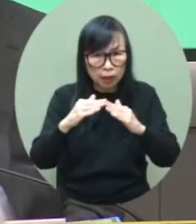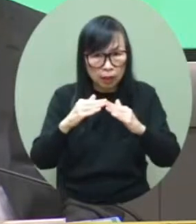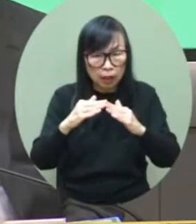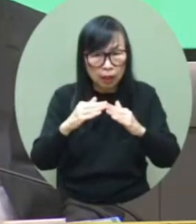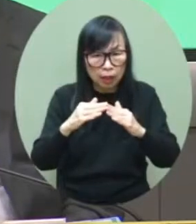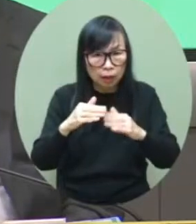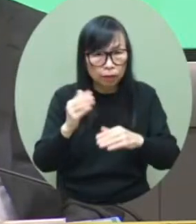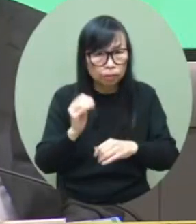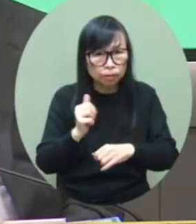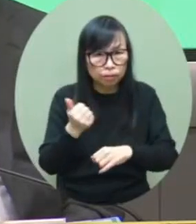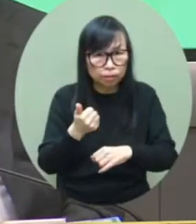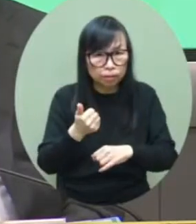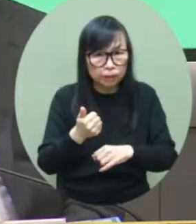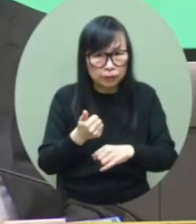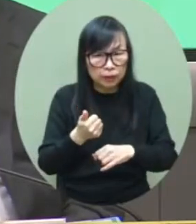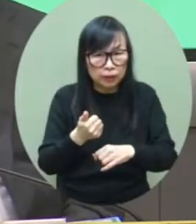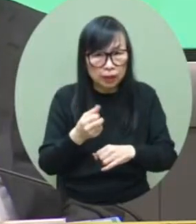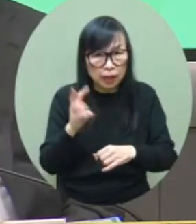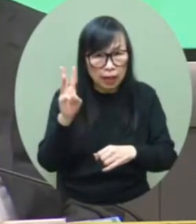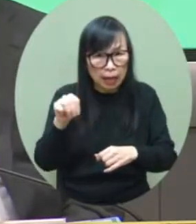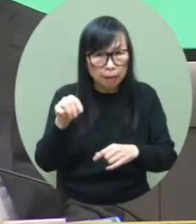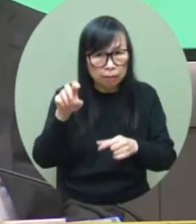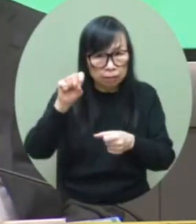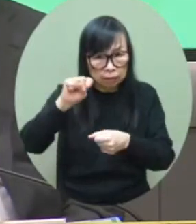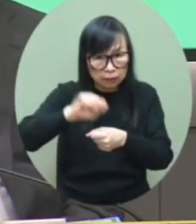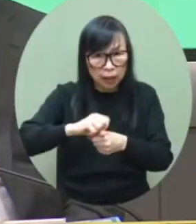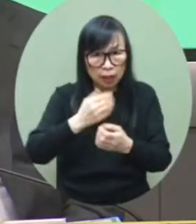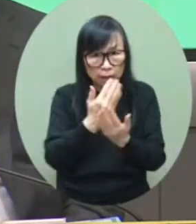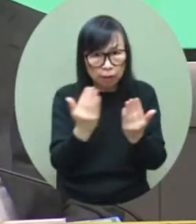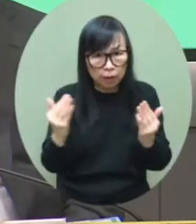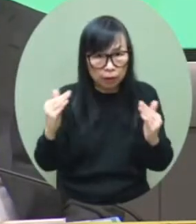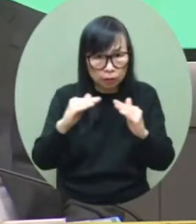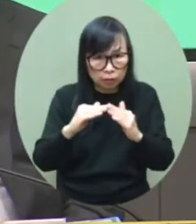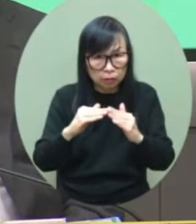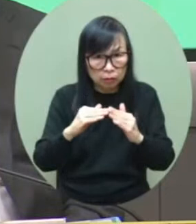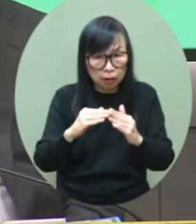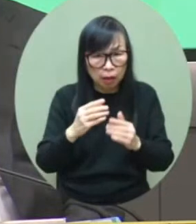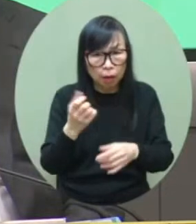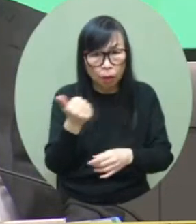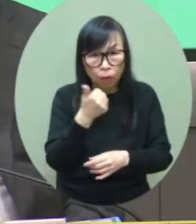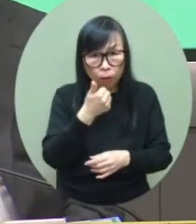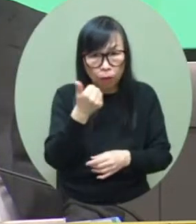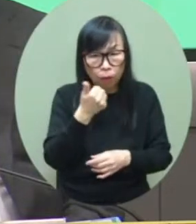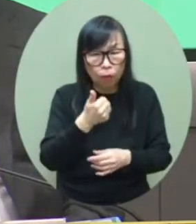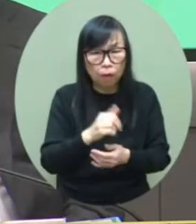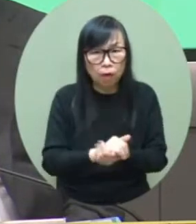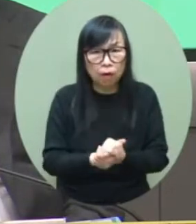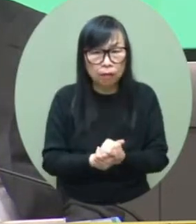attractions, including the Palace Museum. The M Plus Museum too is